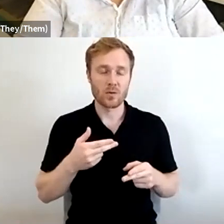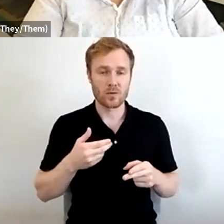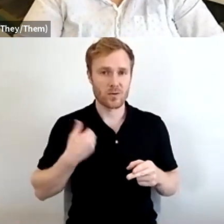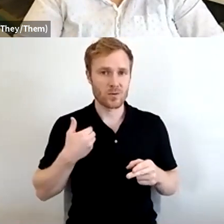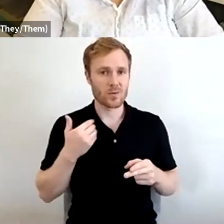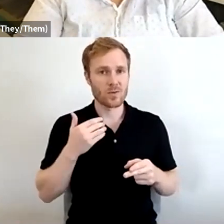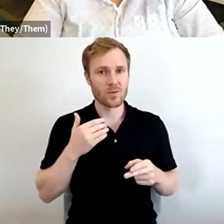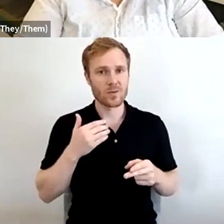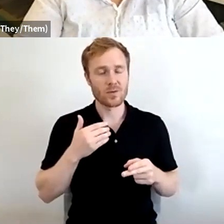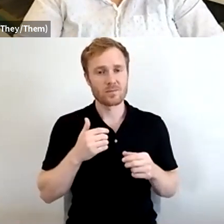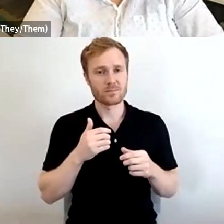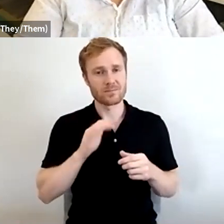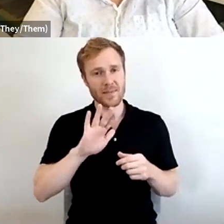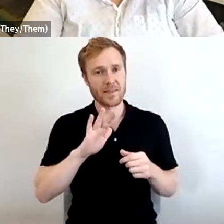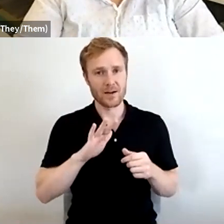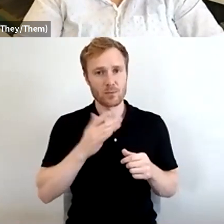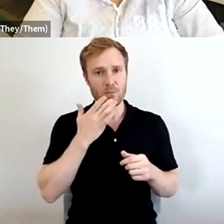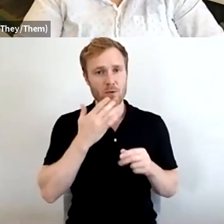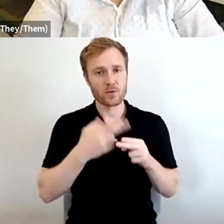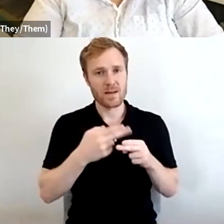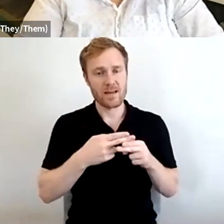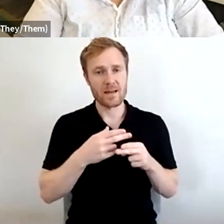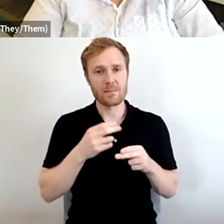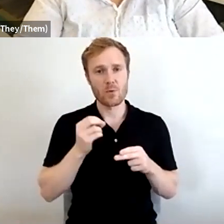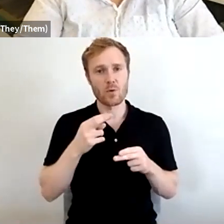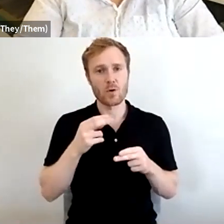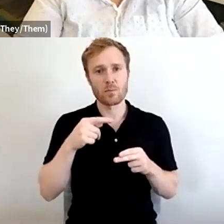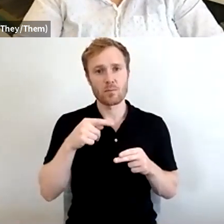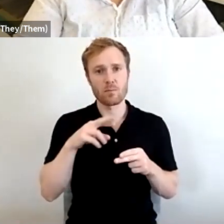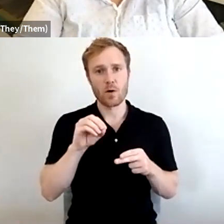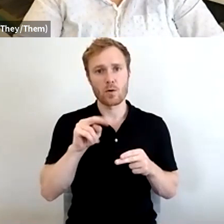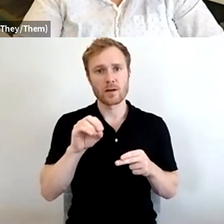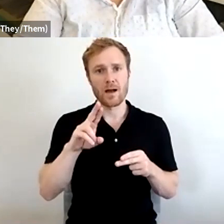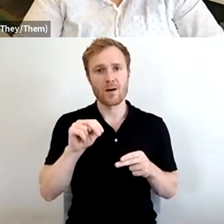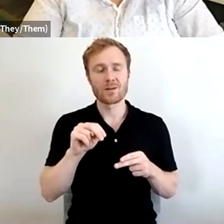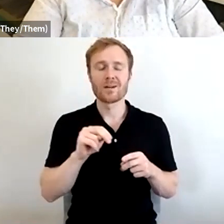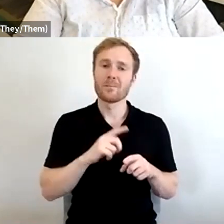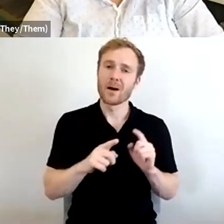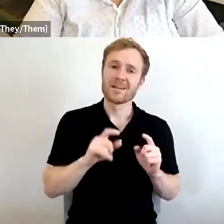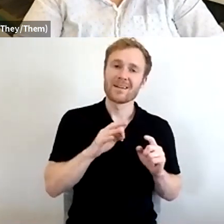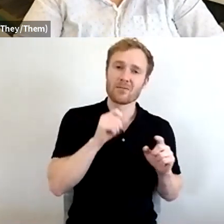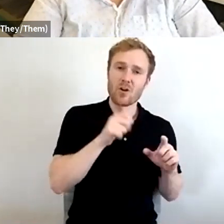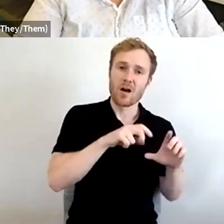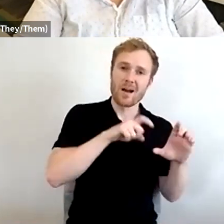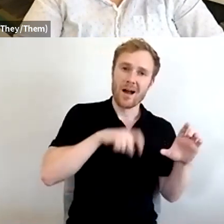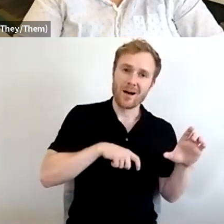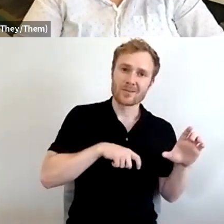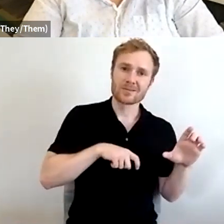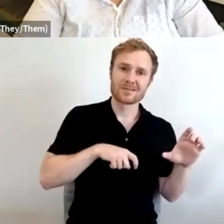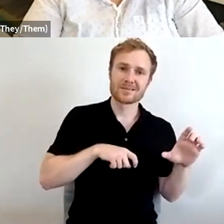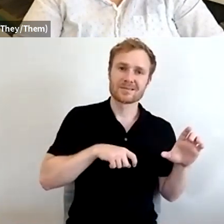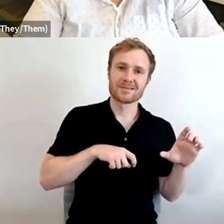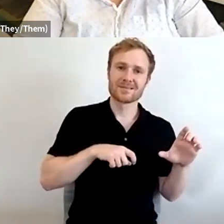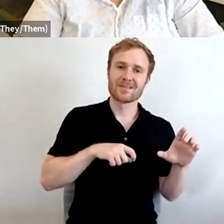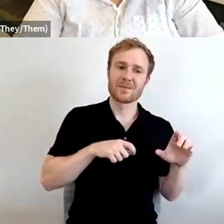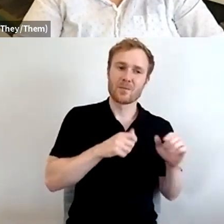called? But what if they're not out to their peers yet? That it's kind of like, are they going to be the ones out in the youth when and